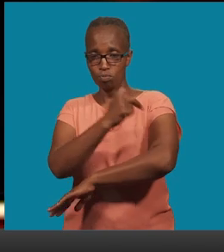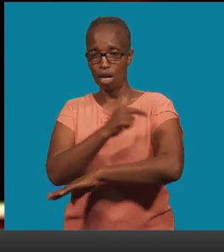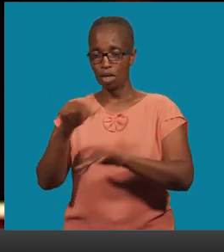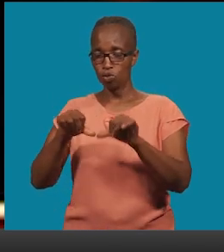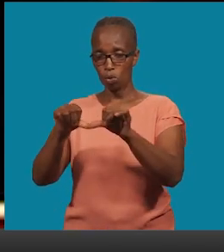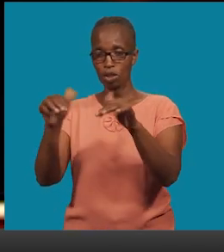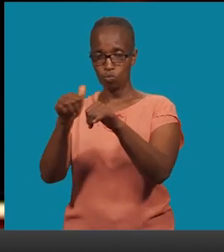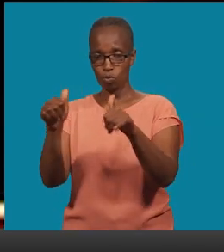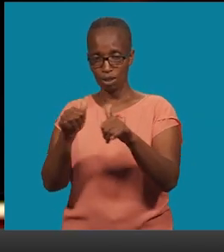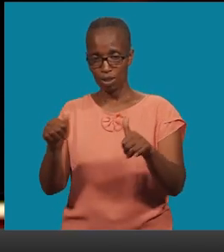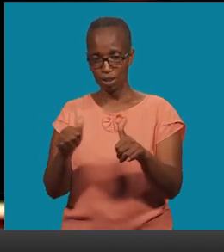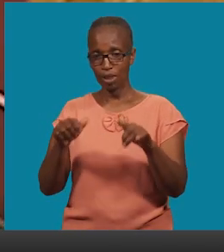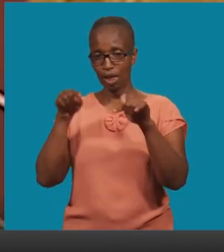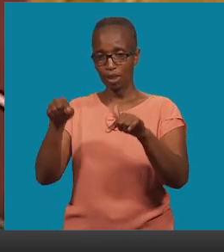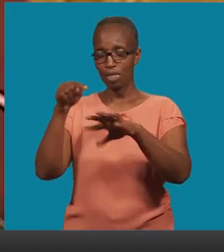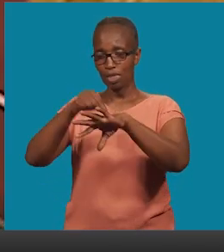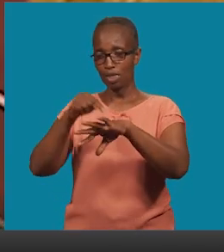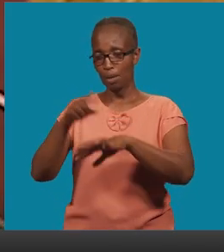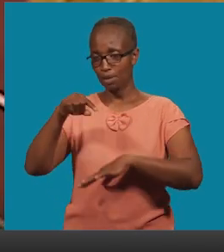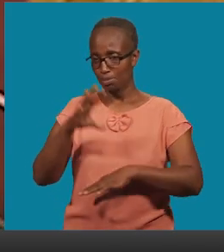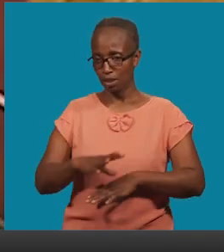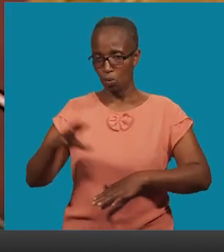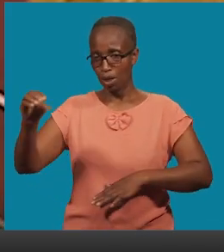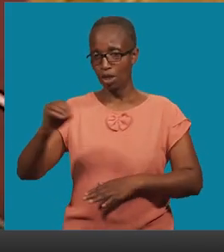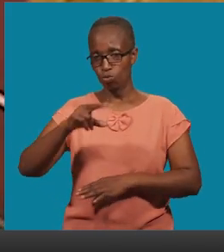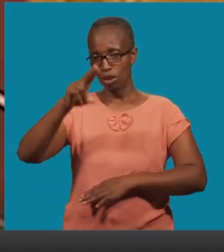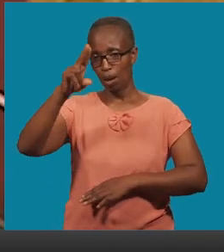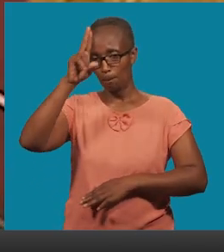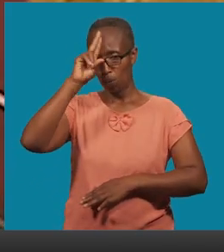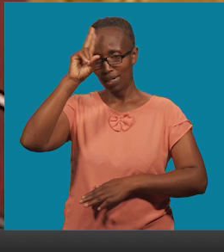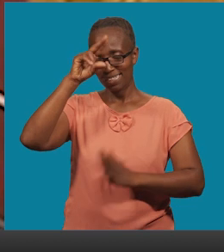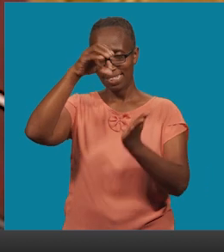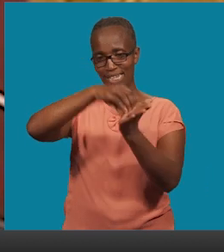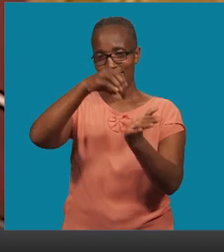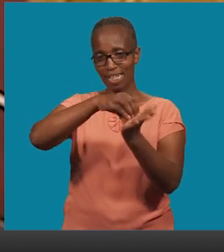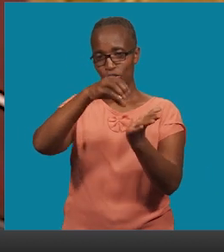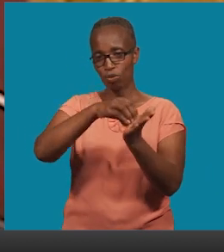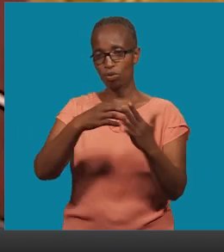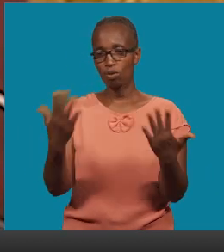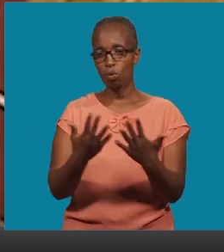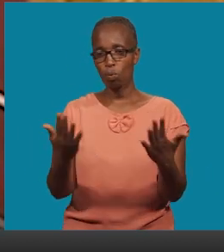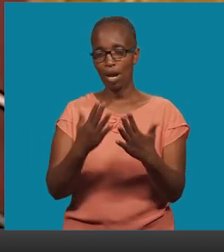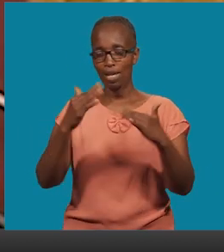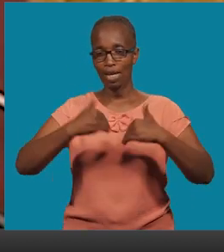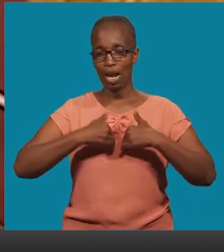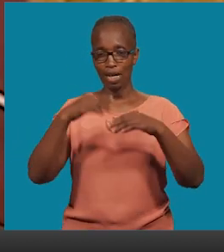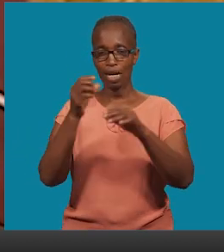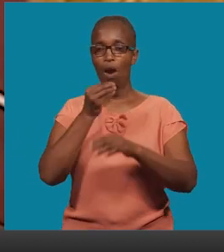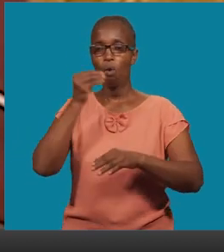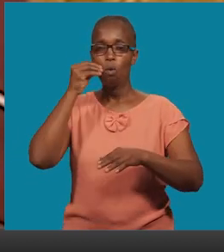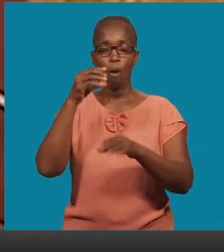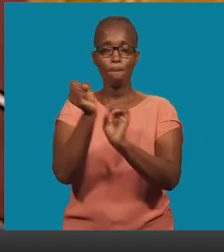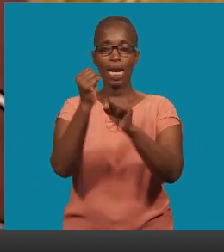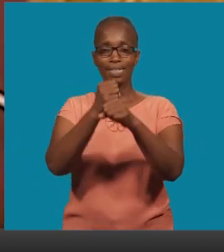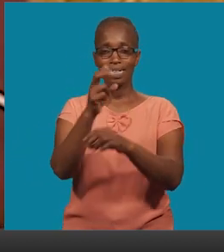nominees. And you must guide them, you must show leadership, and you must lead. Because the country is